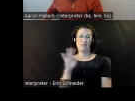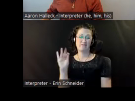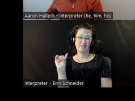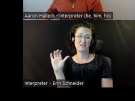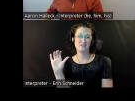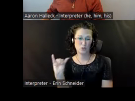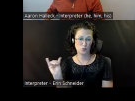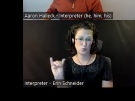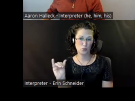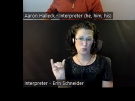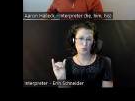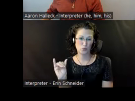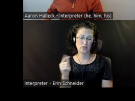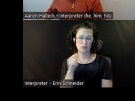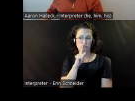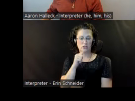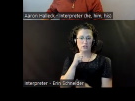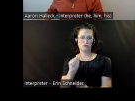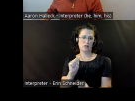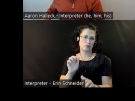envelope in the ag tech space.